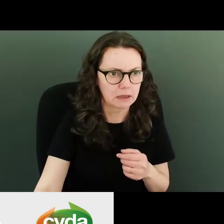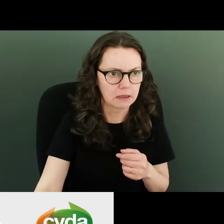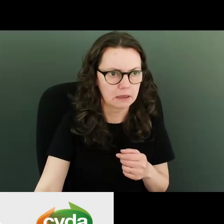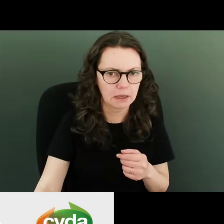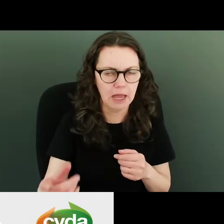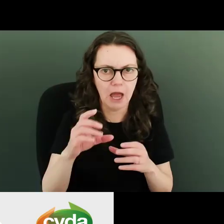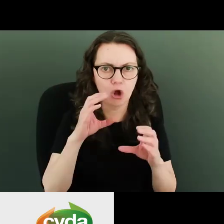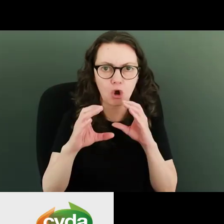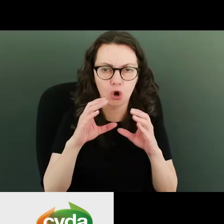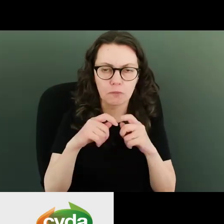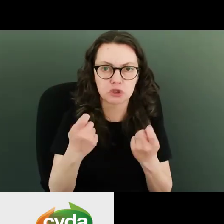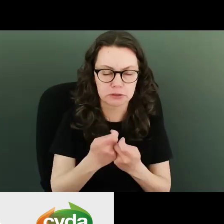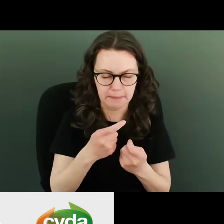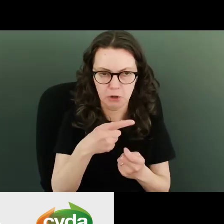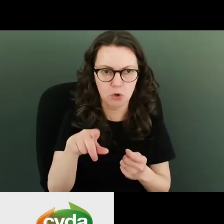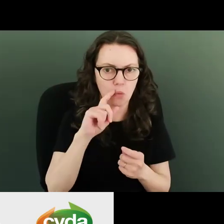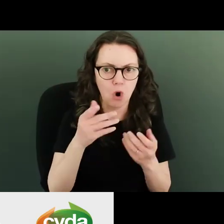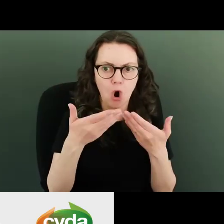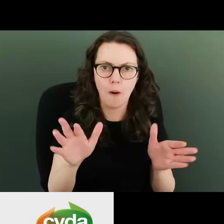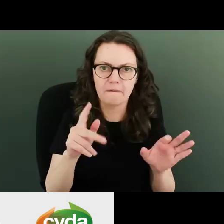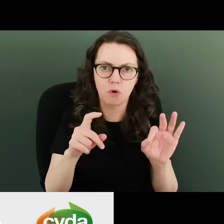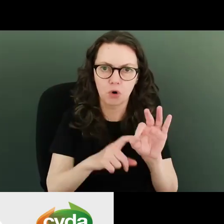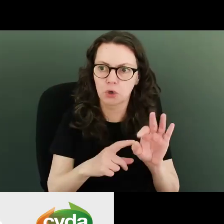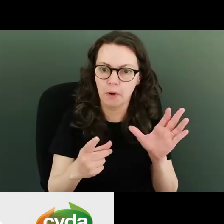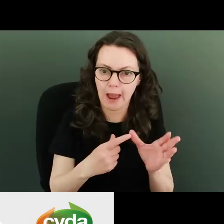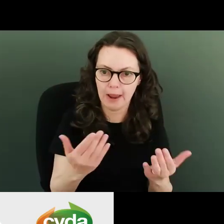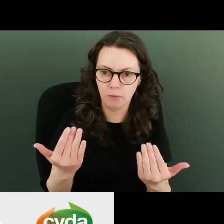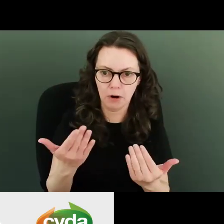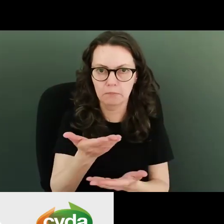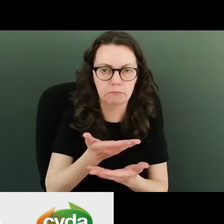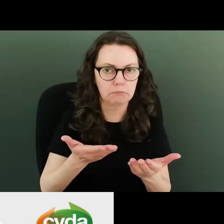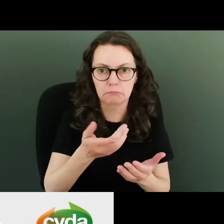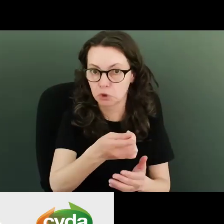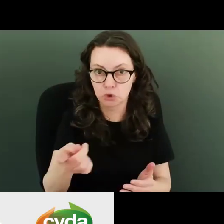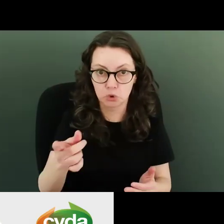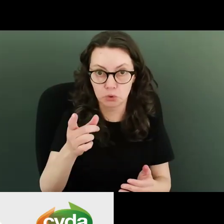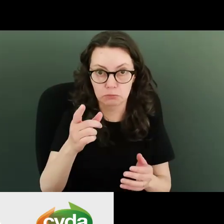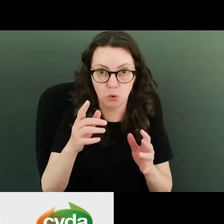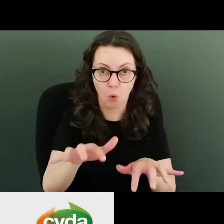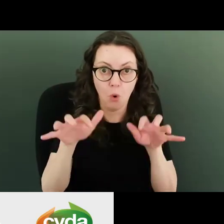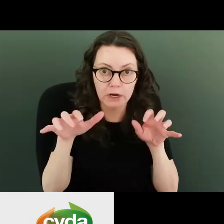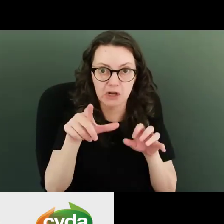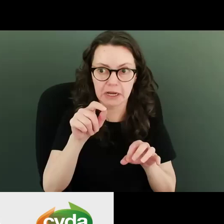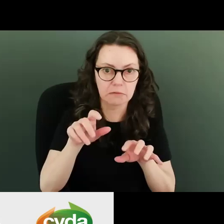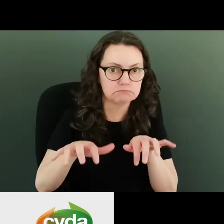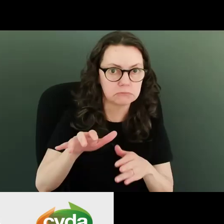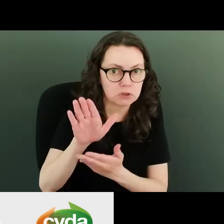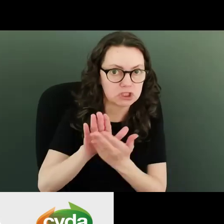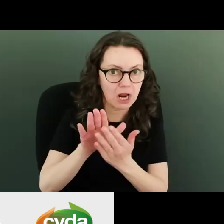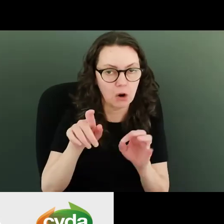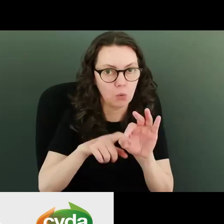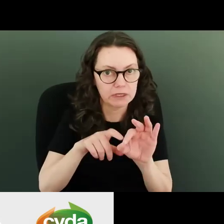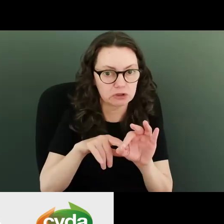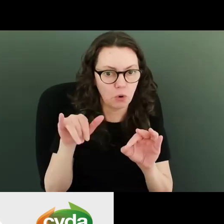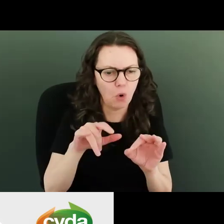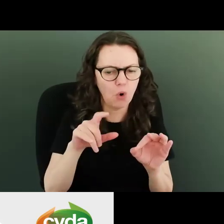a will be opened up to an audience Q&A, where you'll be able to ask questions in the chat and also through the